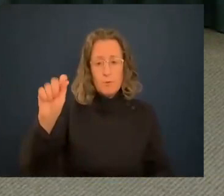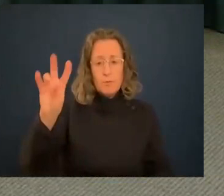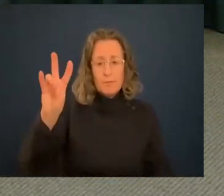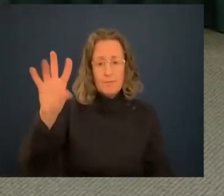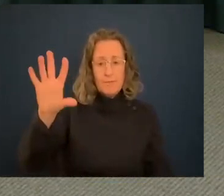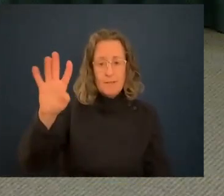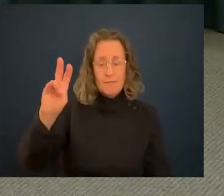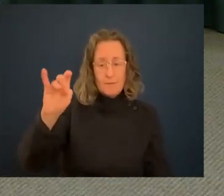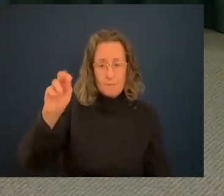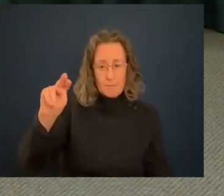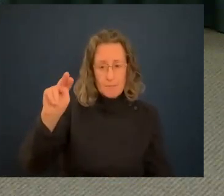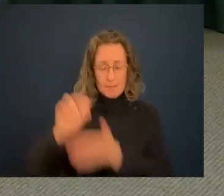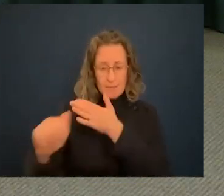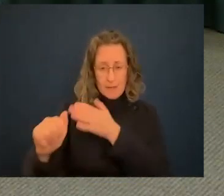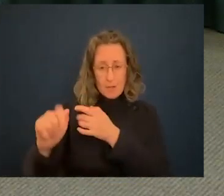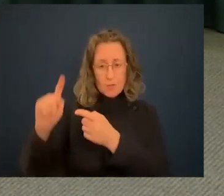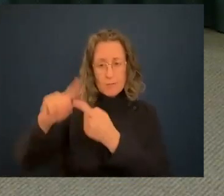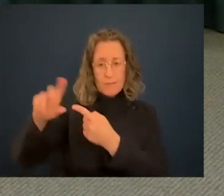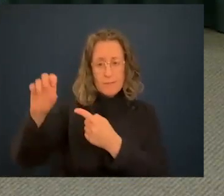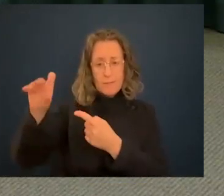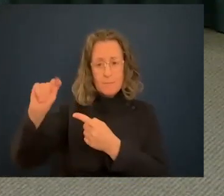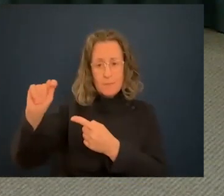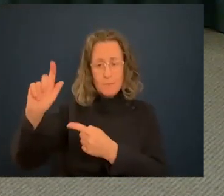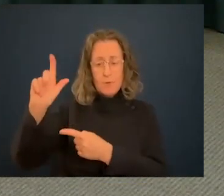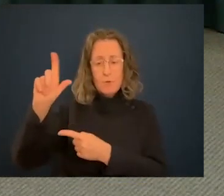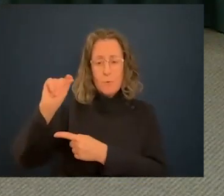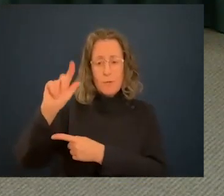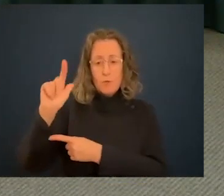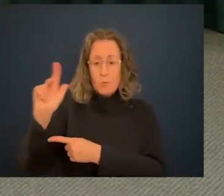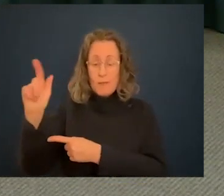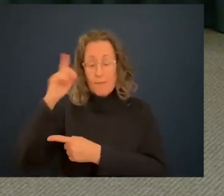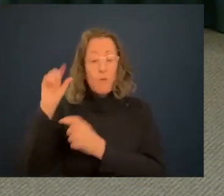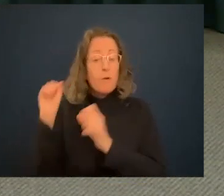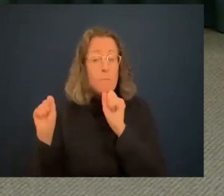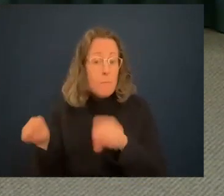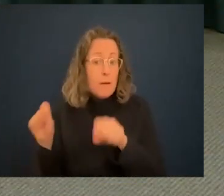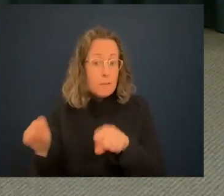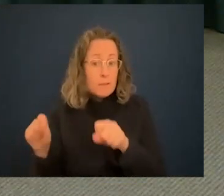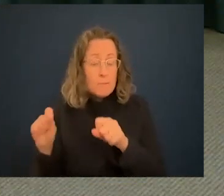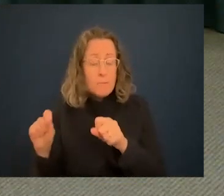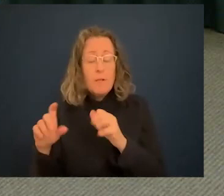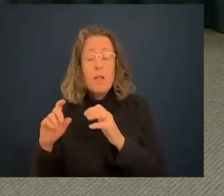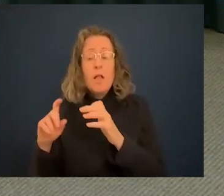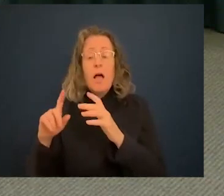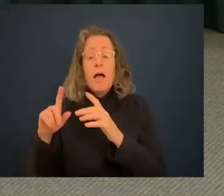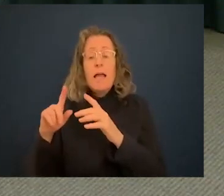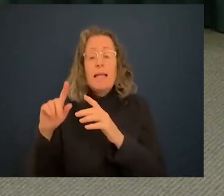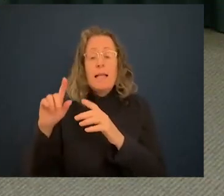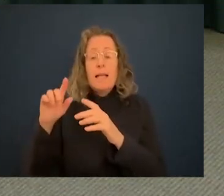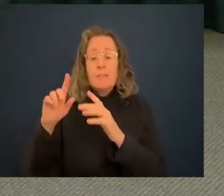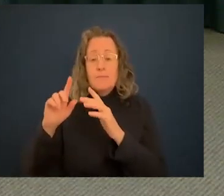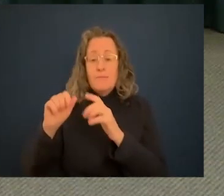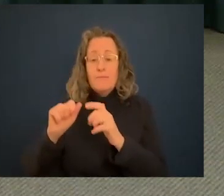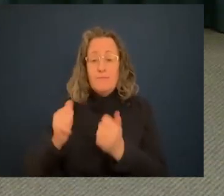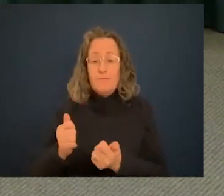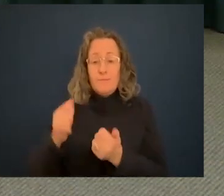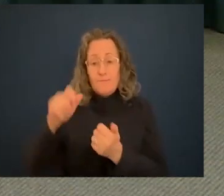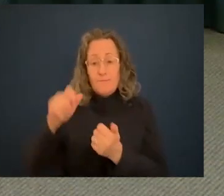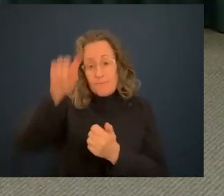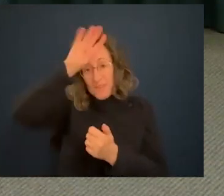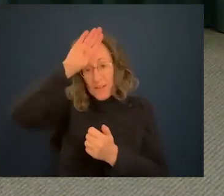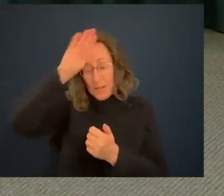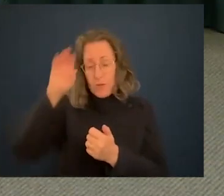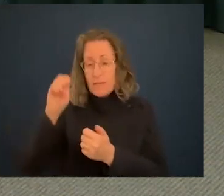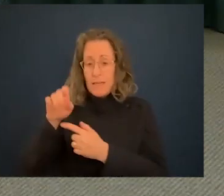million uh until September 2023 for possible Fire EMS startup costs from the remaining unallocated local American Rescue plan act